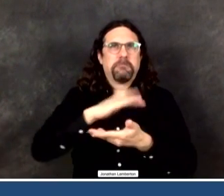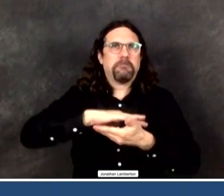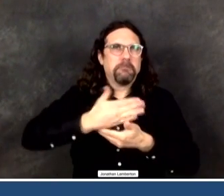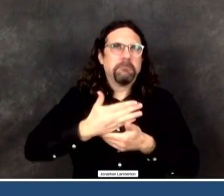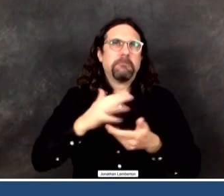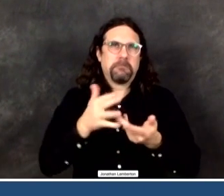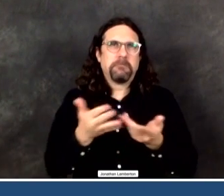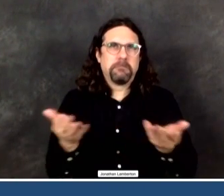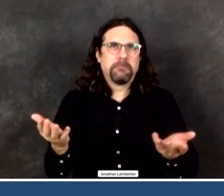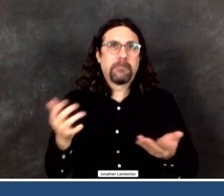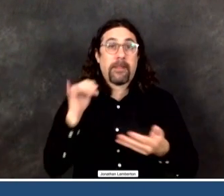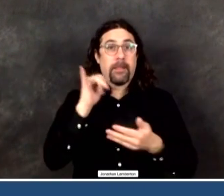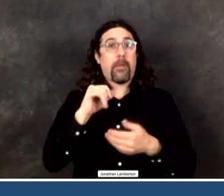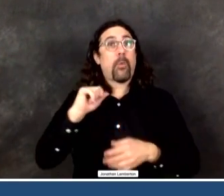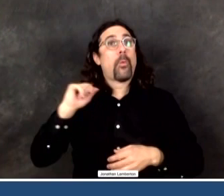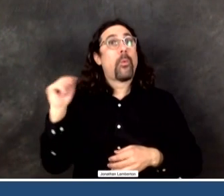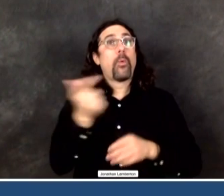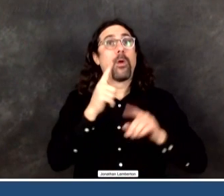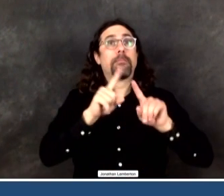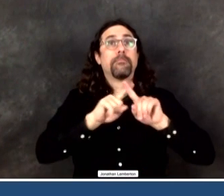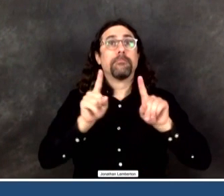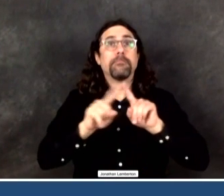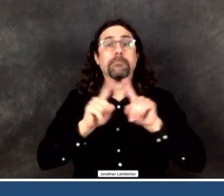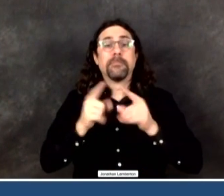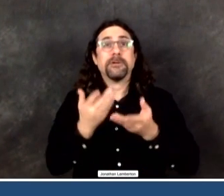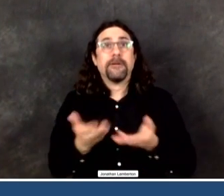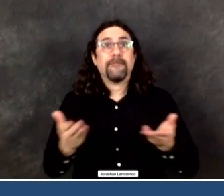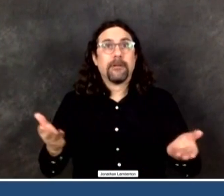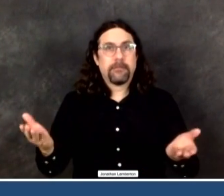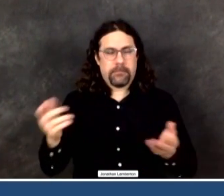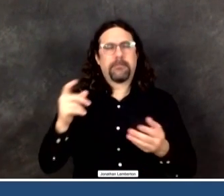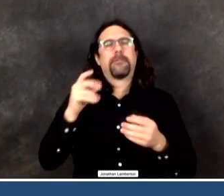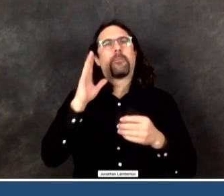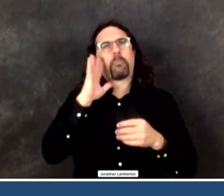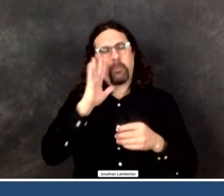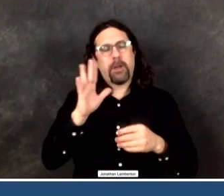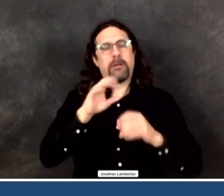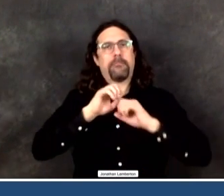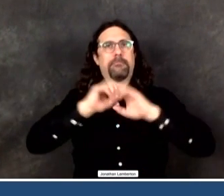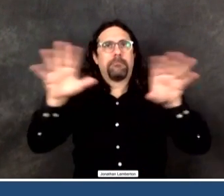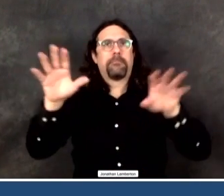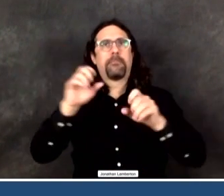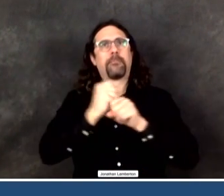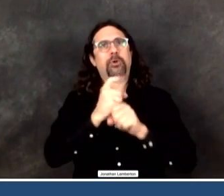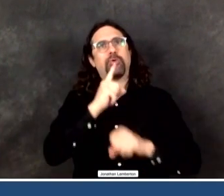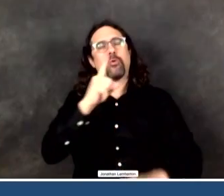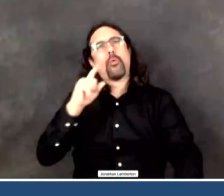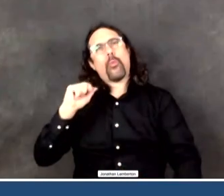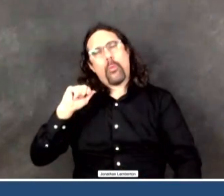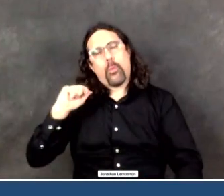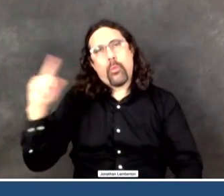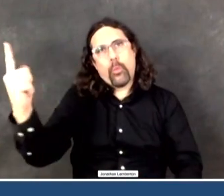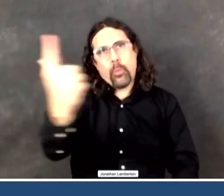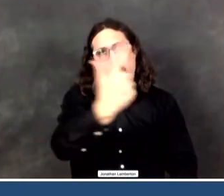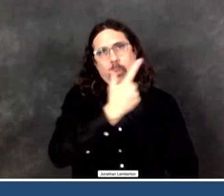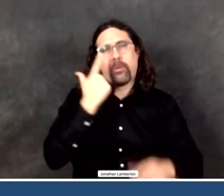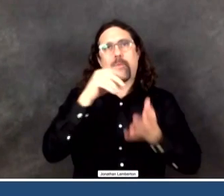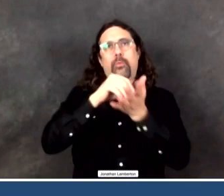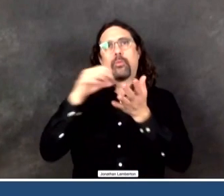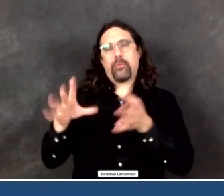and we will ensure that that happens by the end of April. Said at the day we had to shut down our